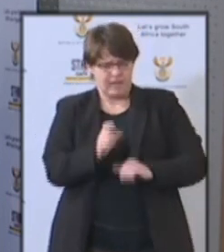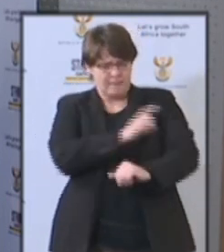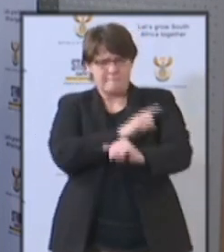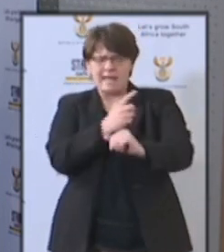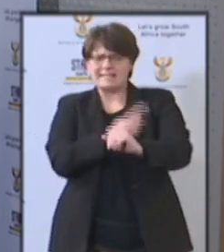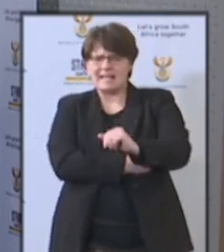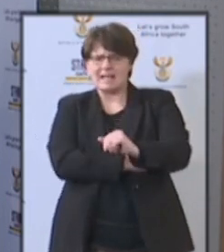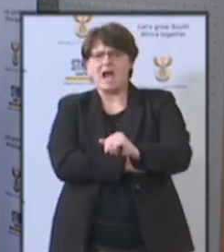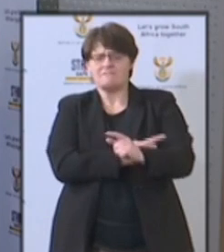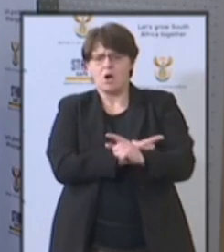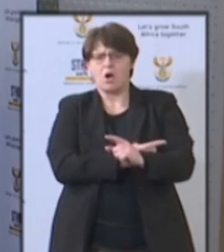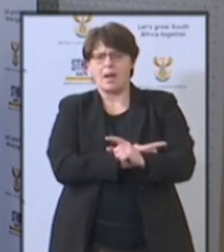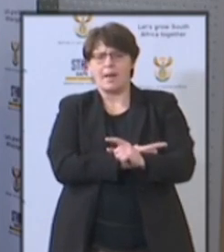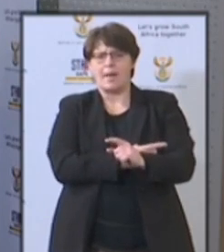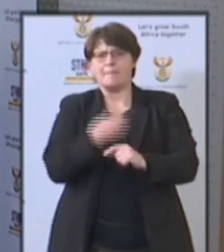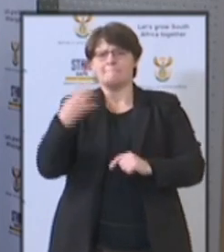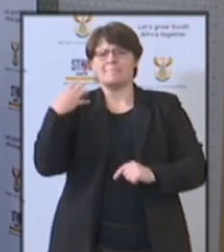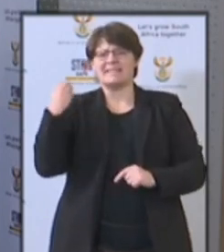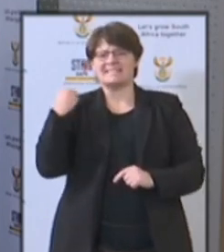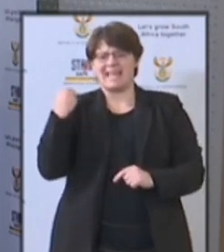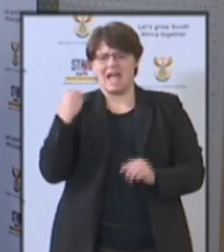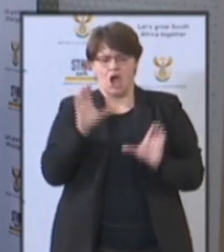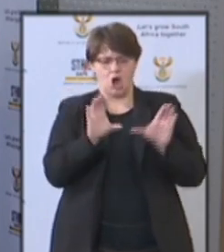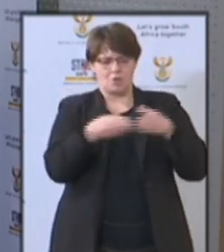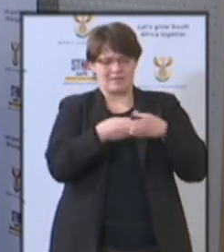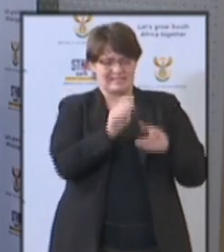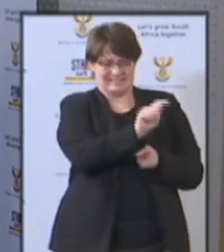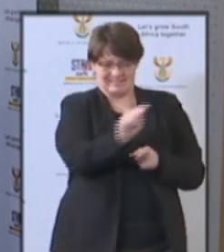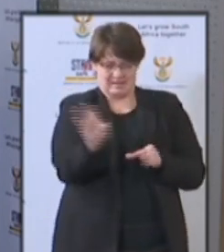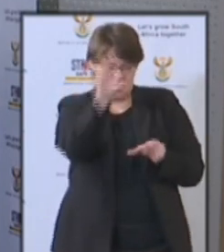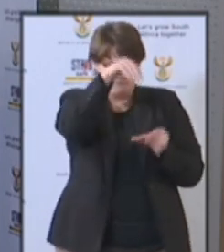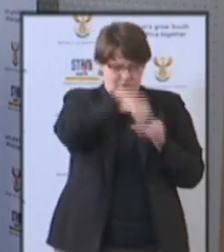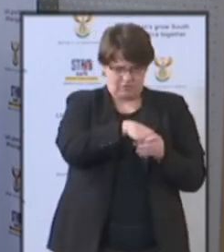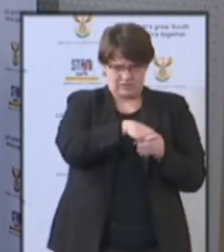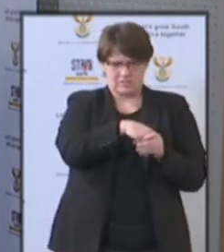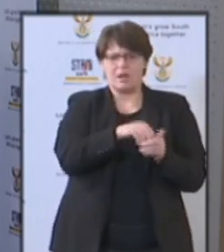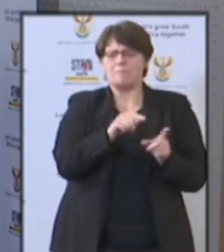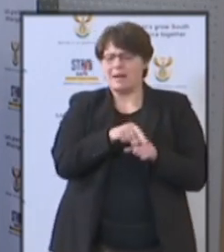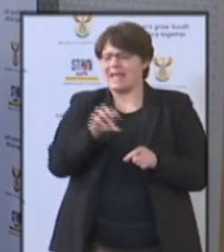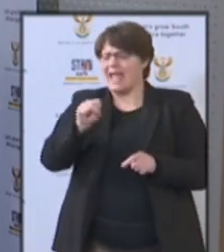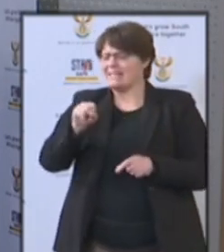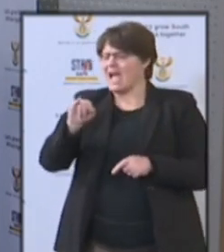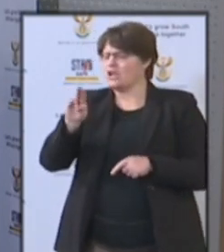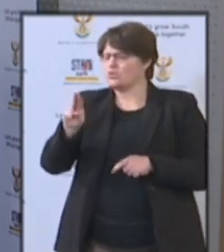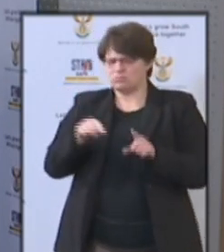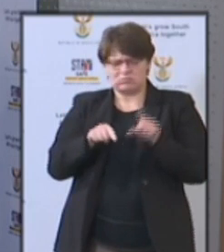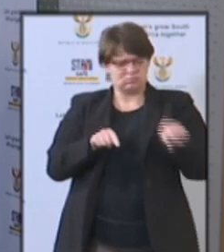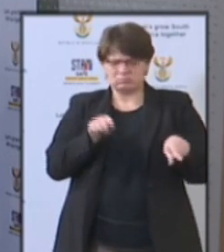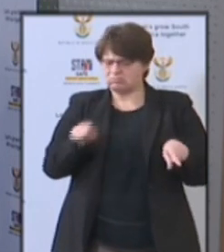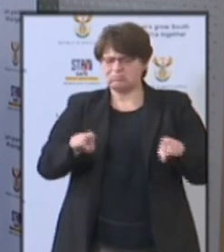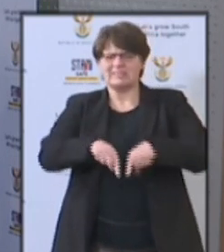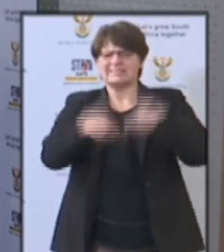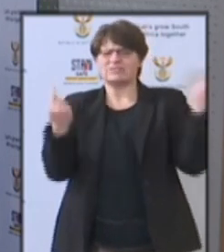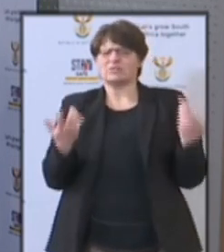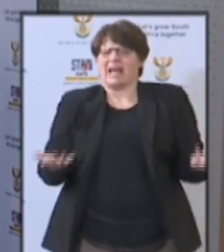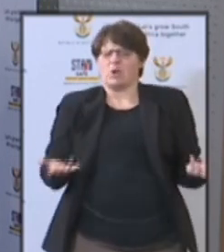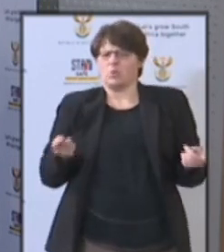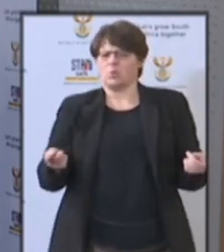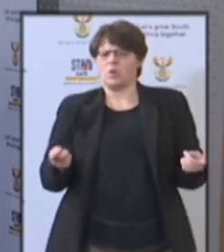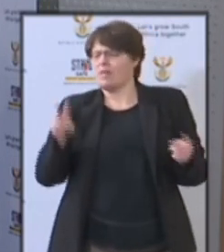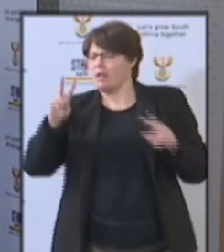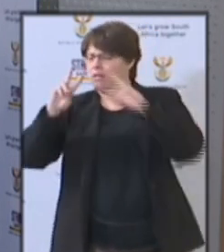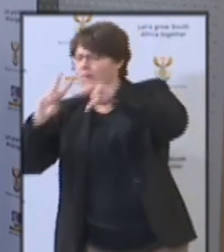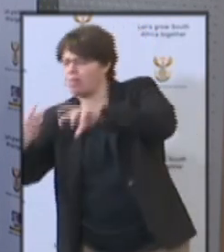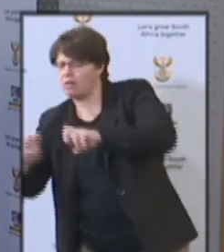the Interministerial Committee differ from the mandate of the SIU in its investigations into